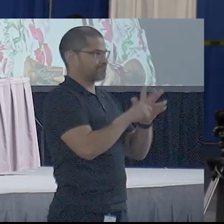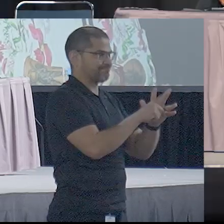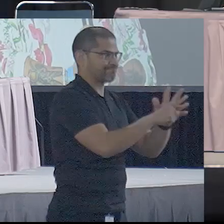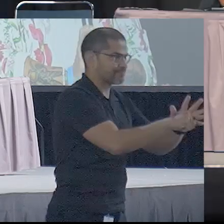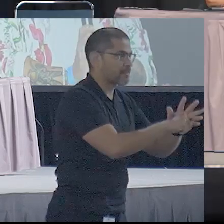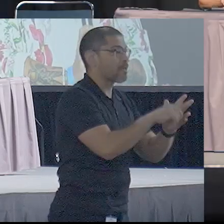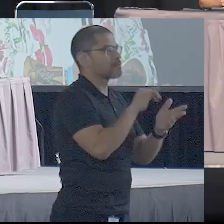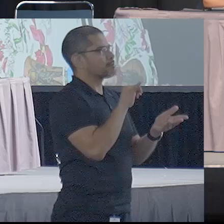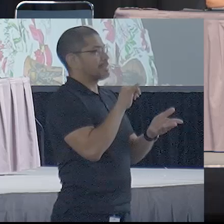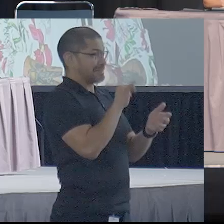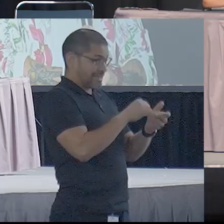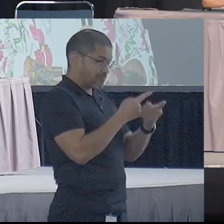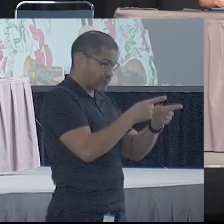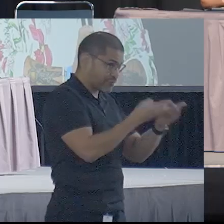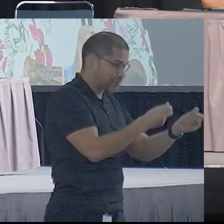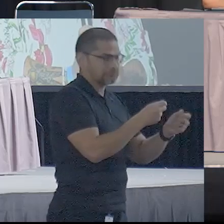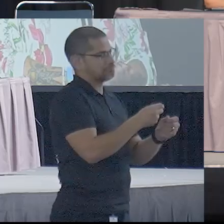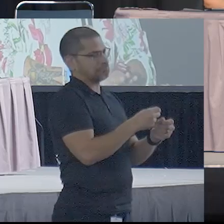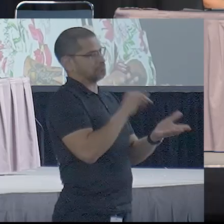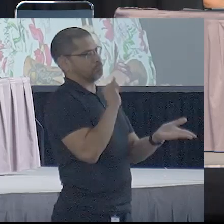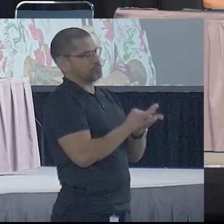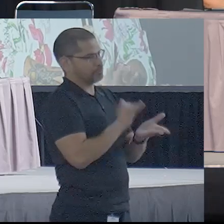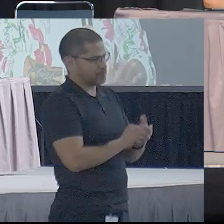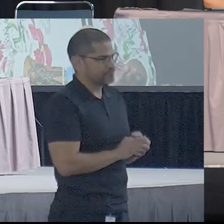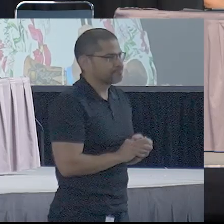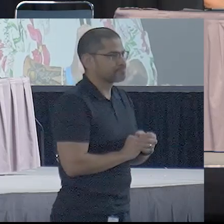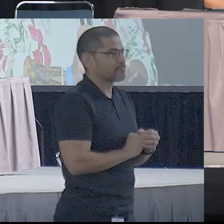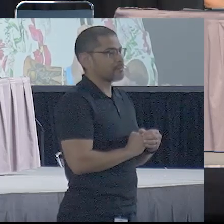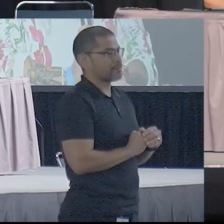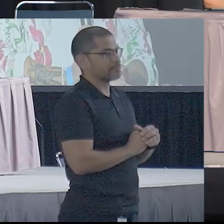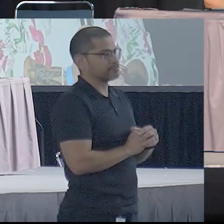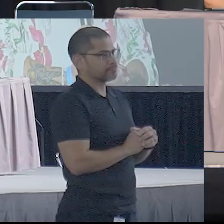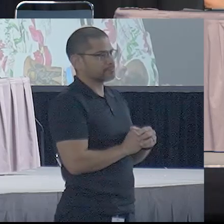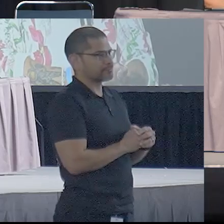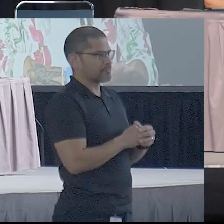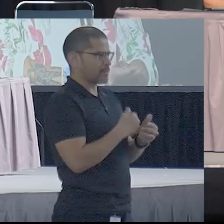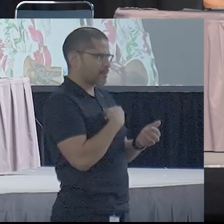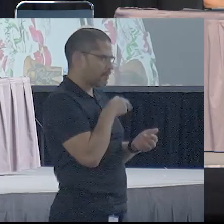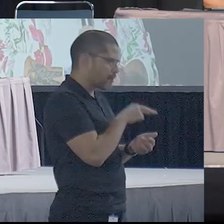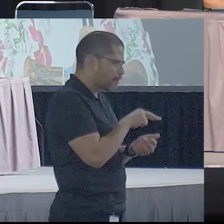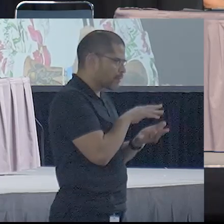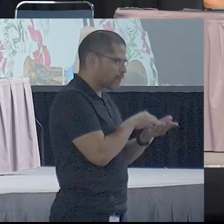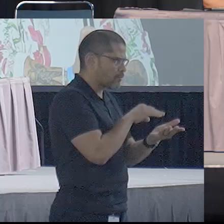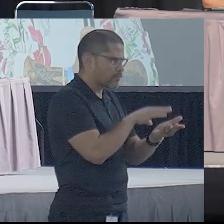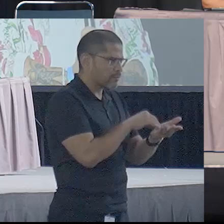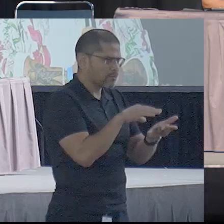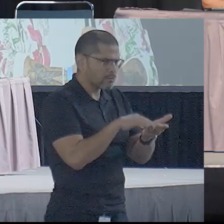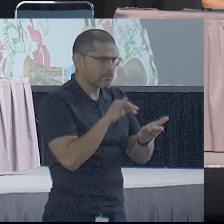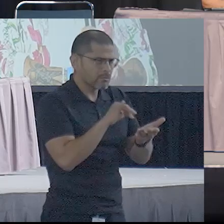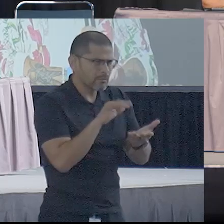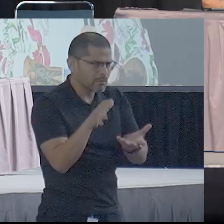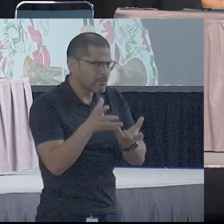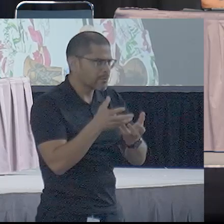expectation. But the city certainly learns and takes that feedback and plans to try to at least do